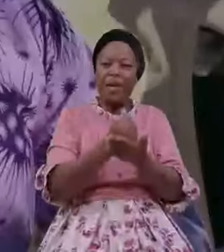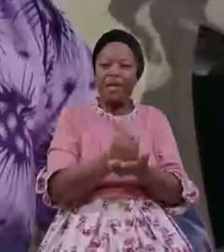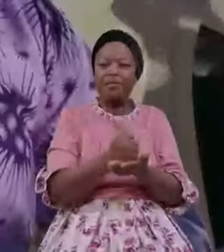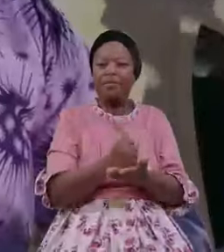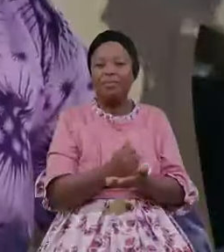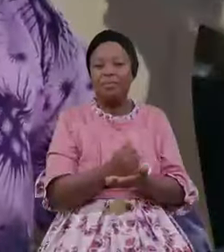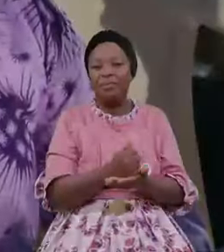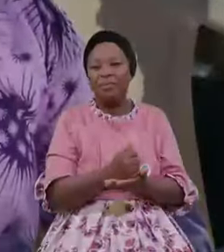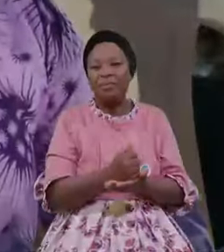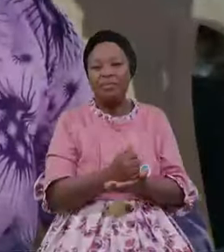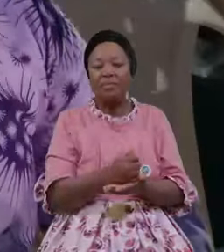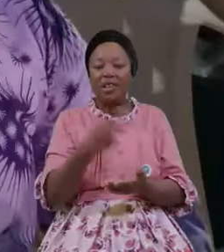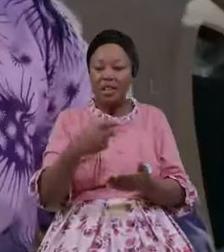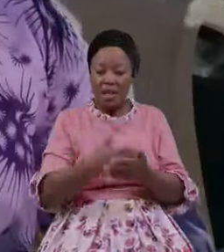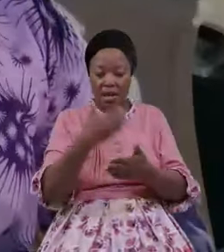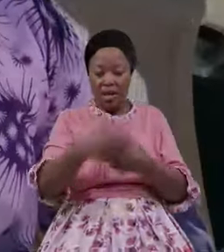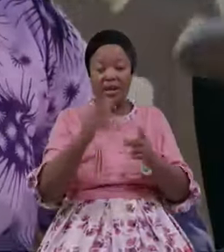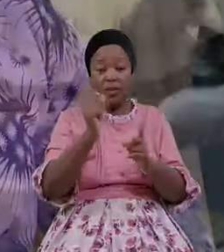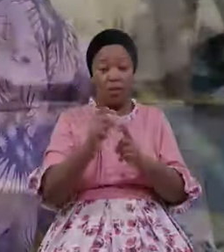The next word there